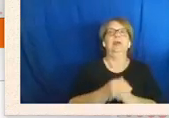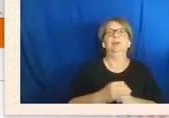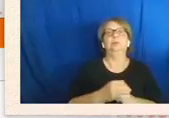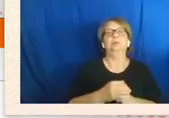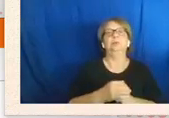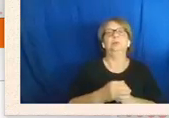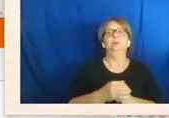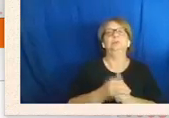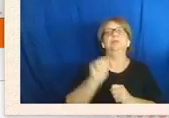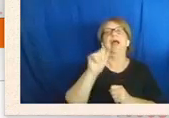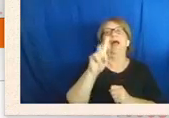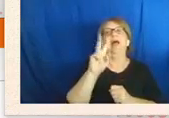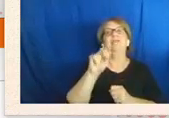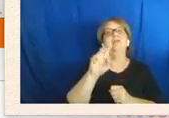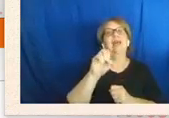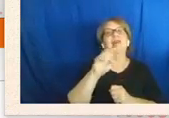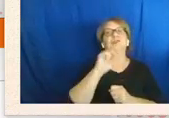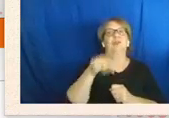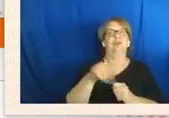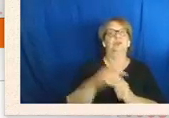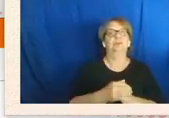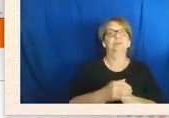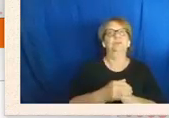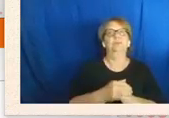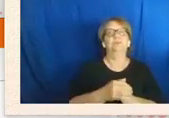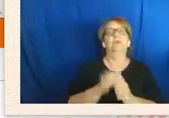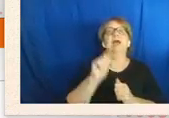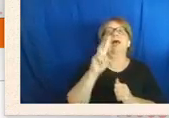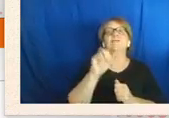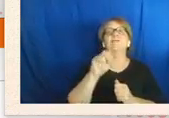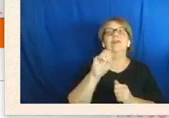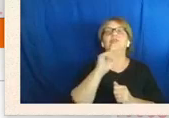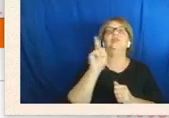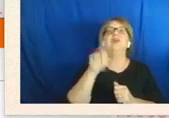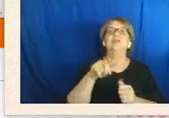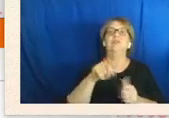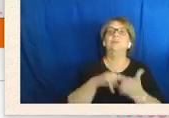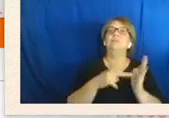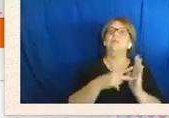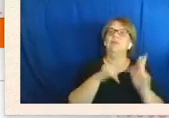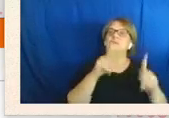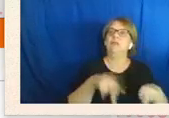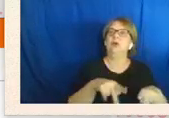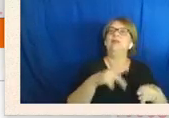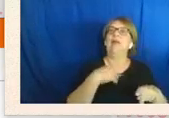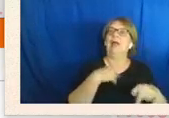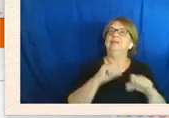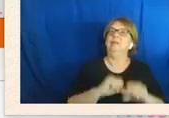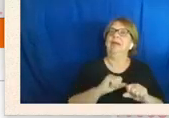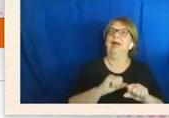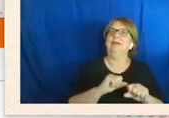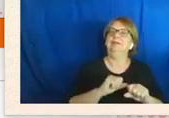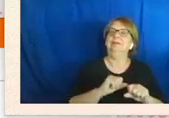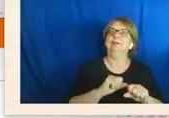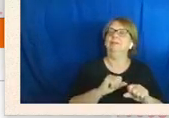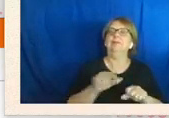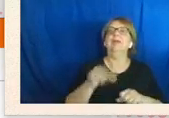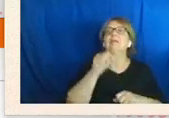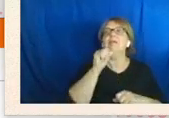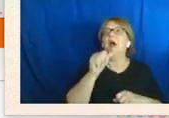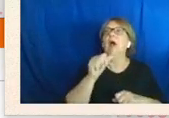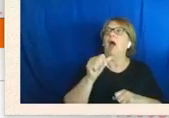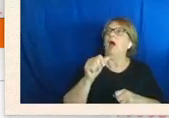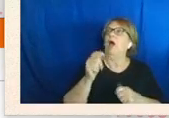Advanced directives. Now, with advanced directives, that requires a person to have capacity, meaning that they had not been found incapacitated by a